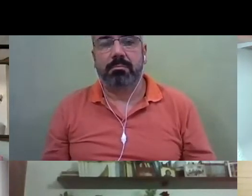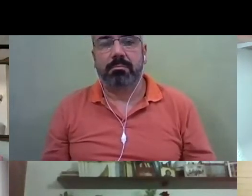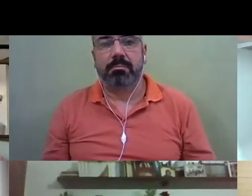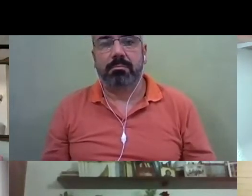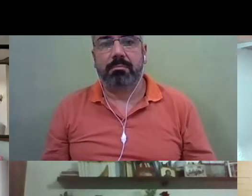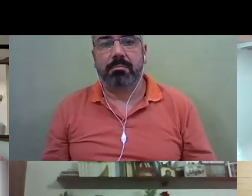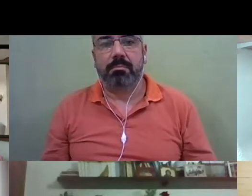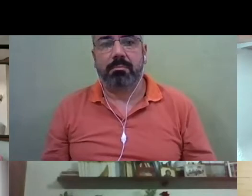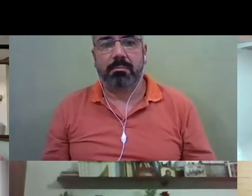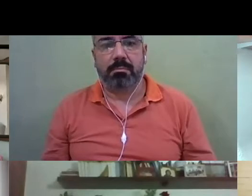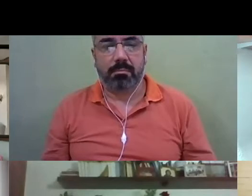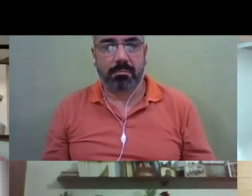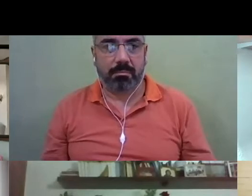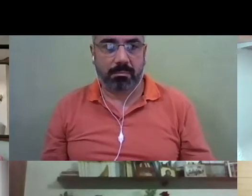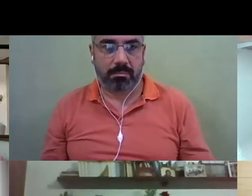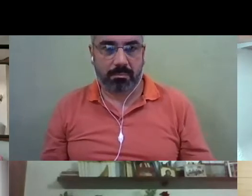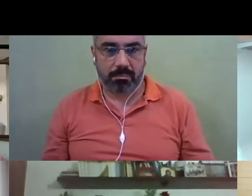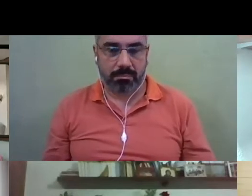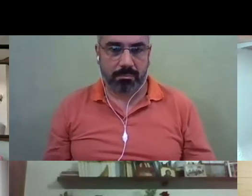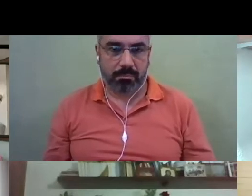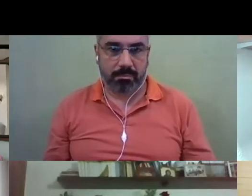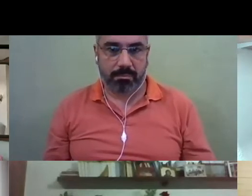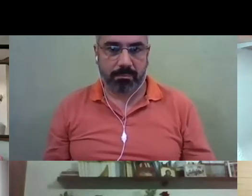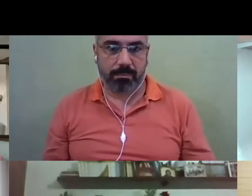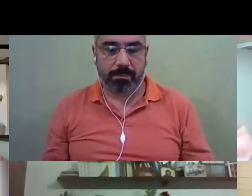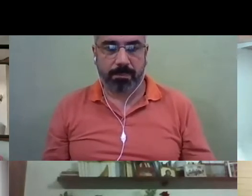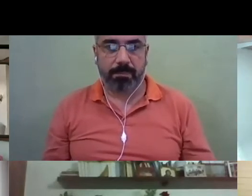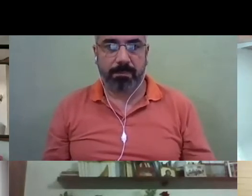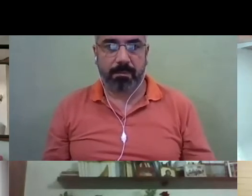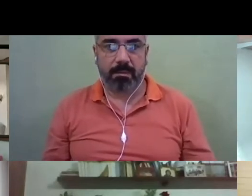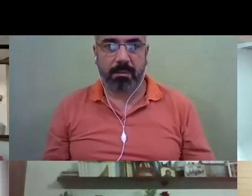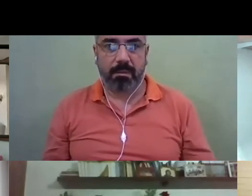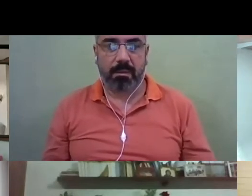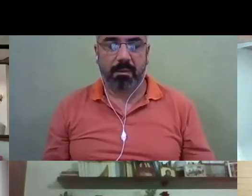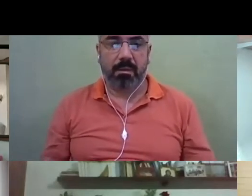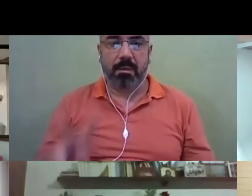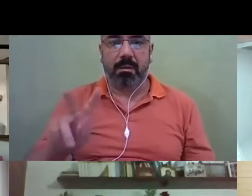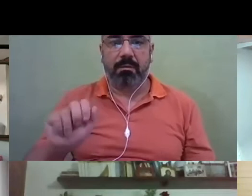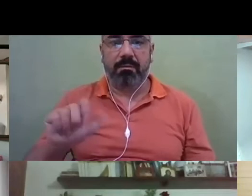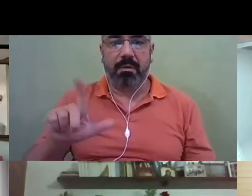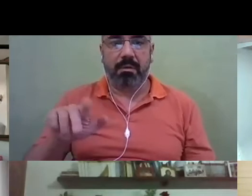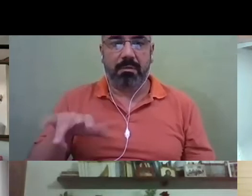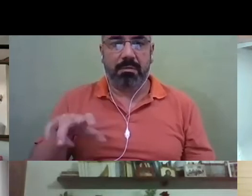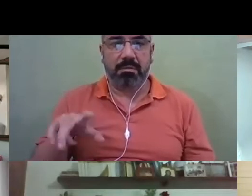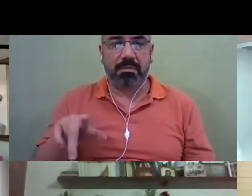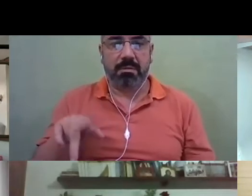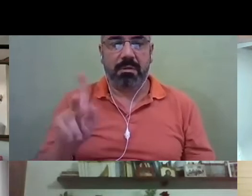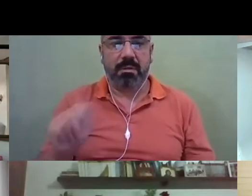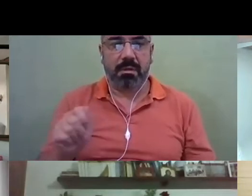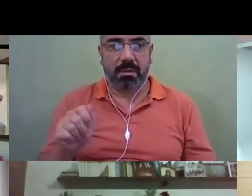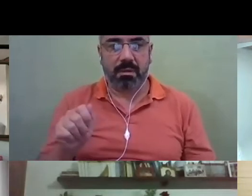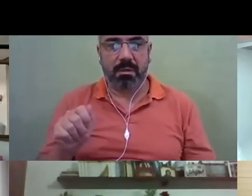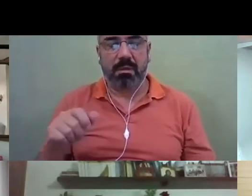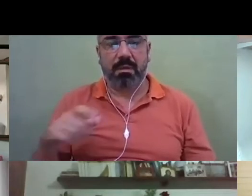Okay, so I'm gonna read it. It's a comment actually. And Valeska, if you want to just jump in, right? So Valeska, she